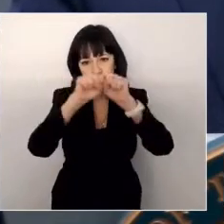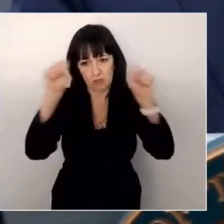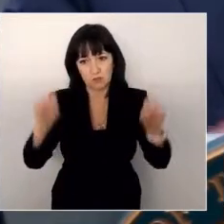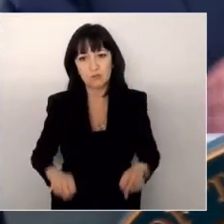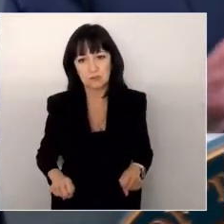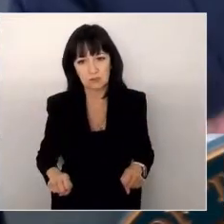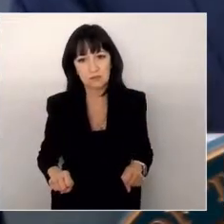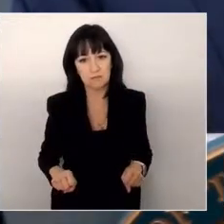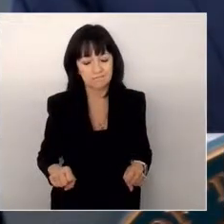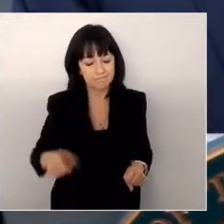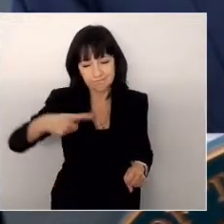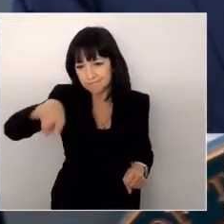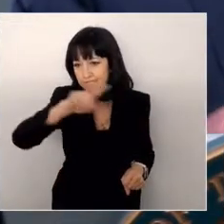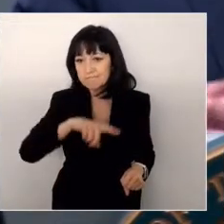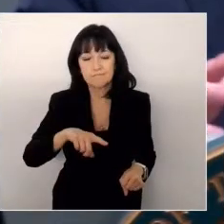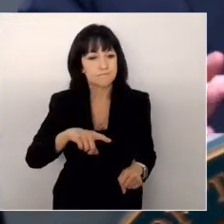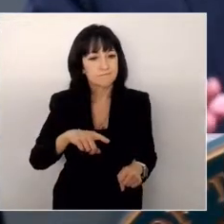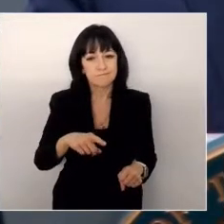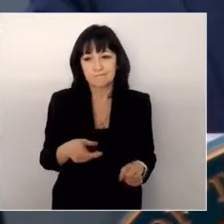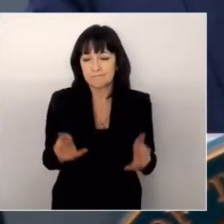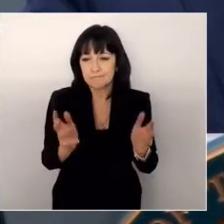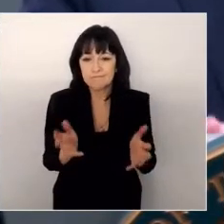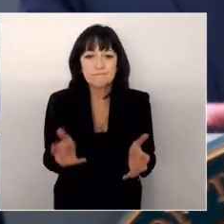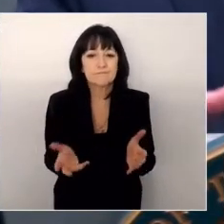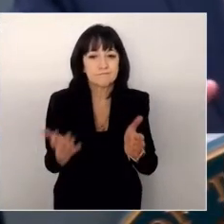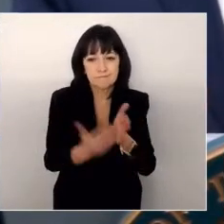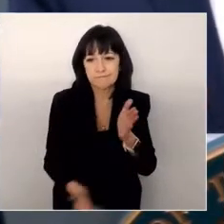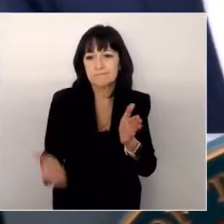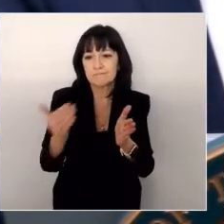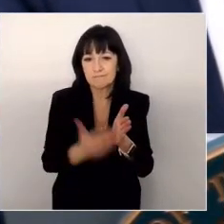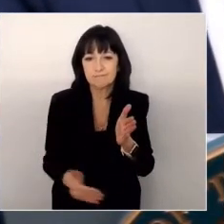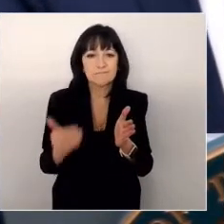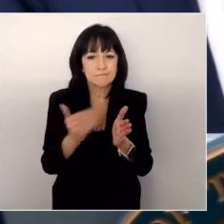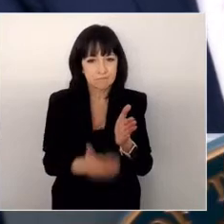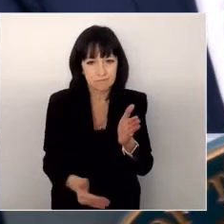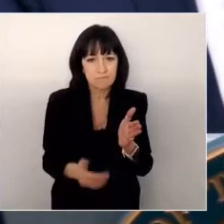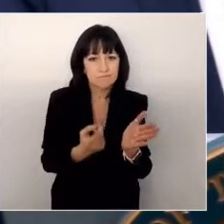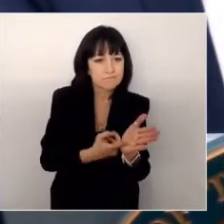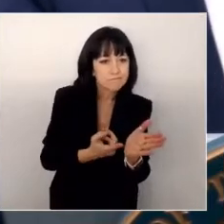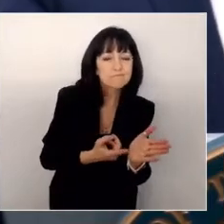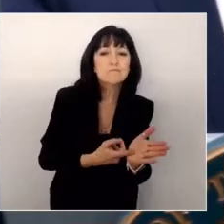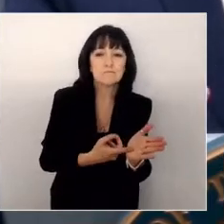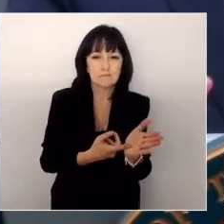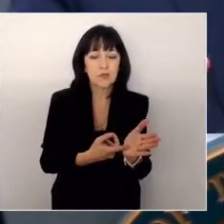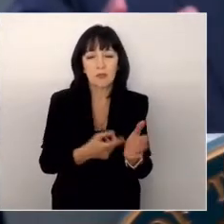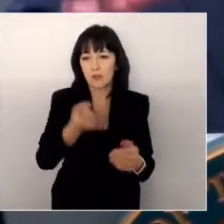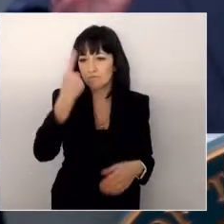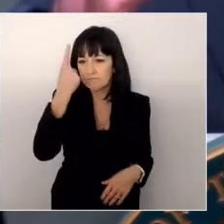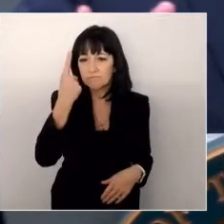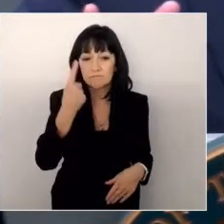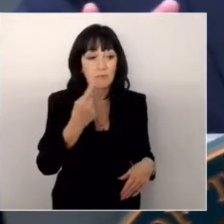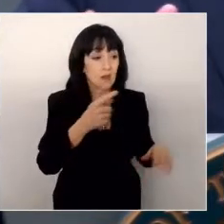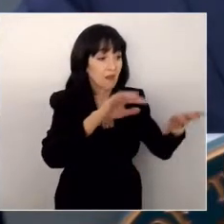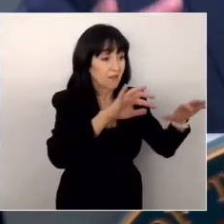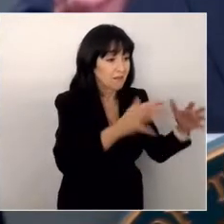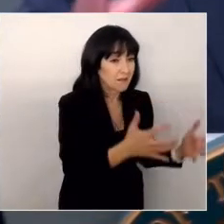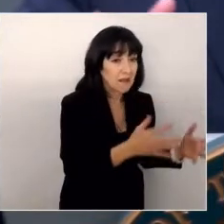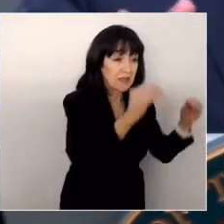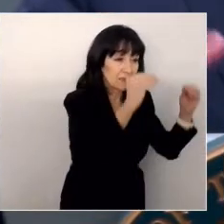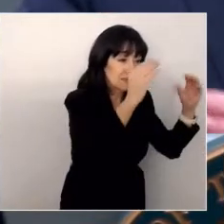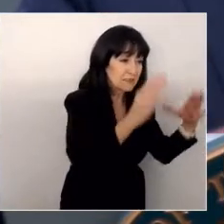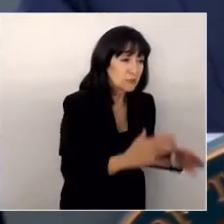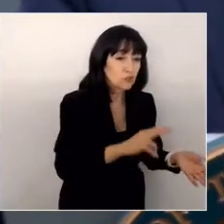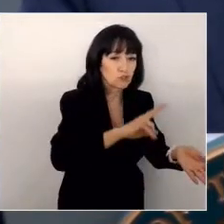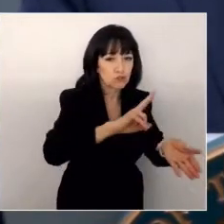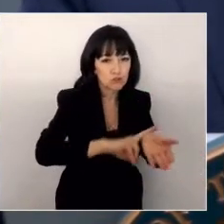districts, from school bus drivers to classroom teachers to school nurses. Please join me in thanking our educators and